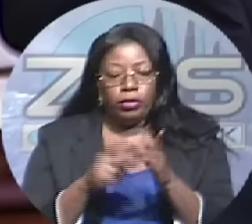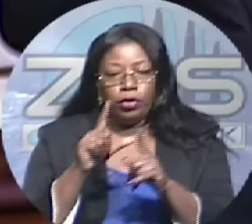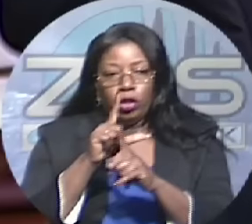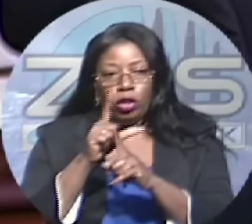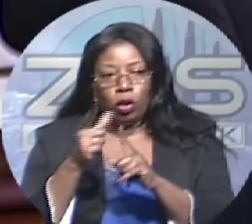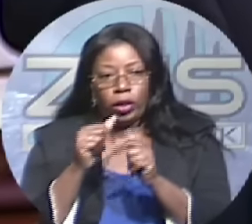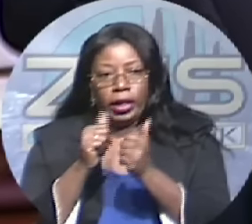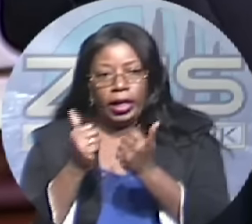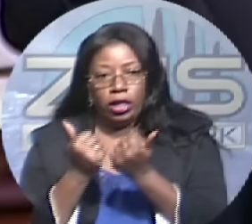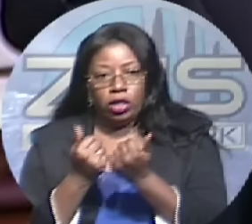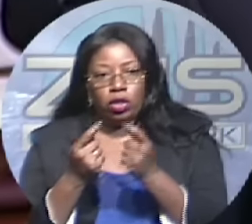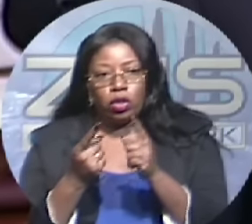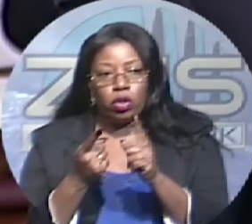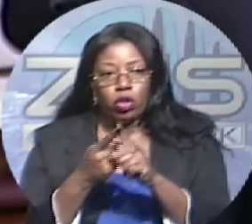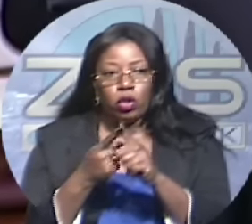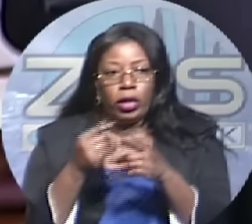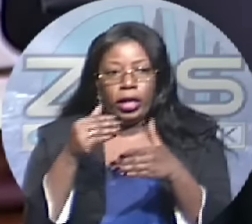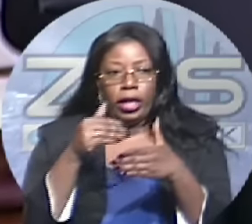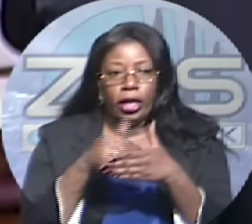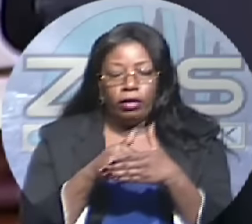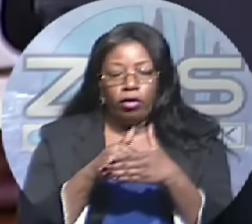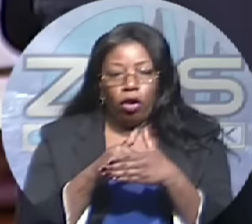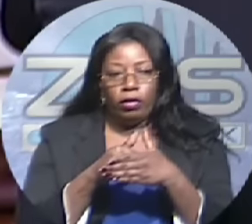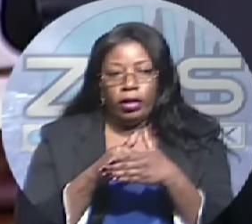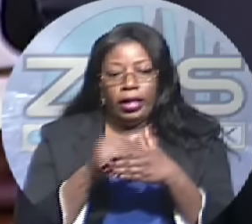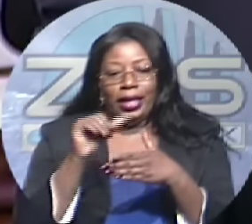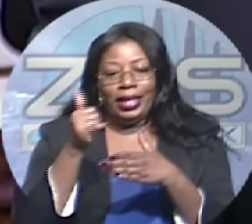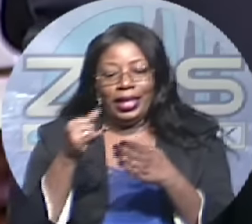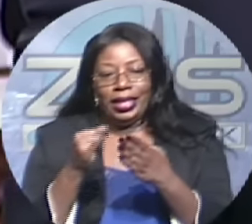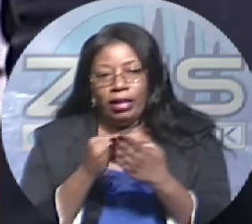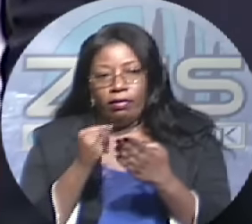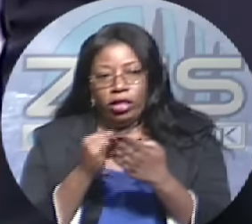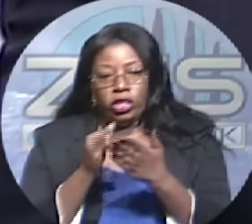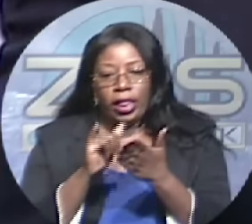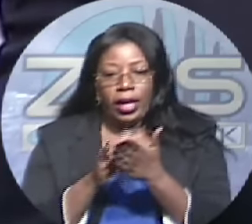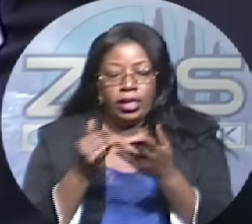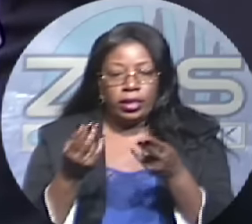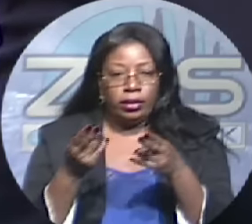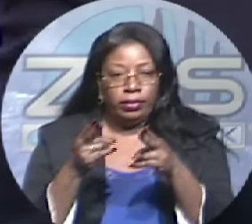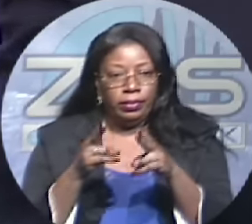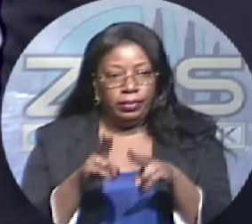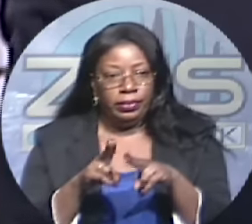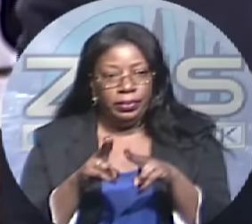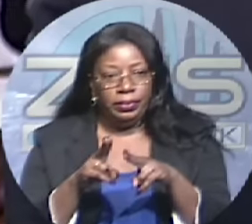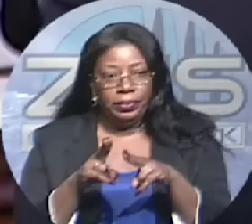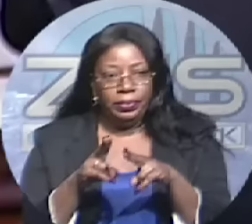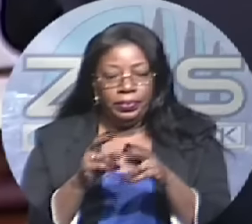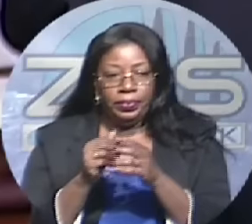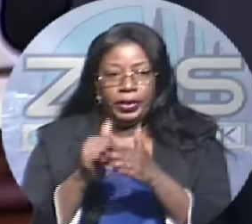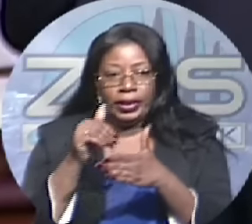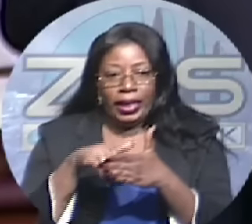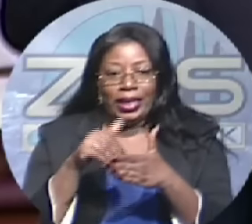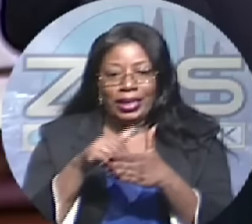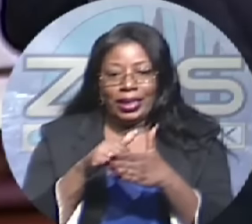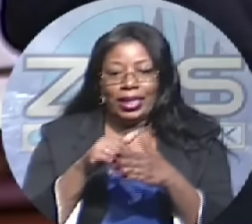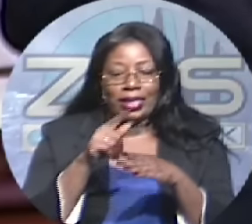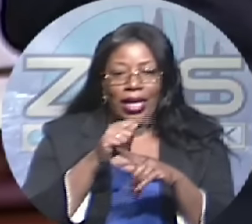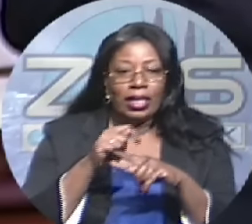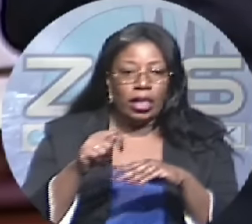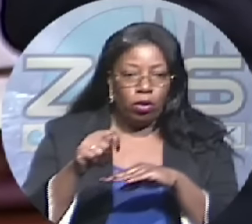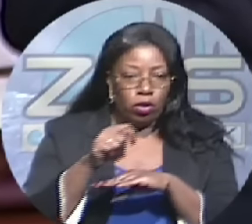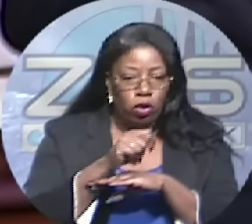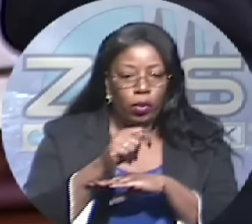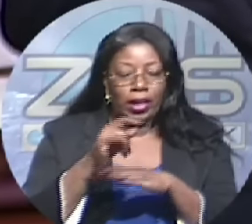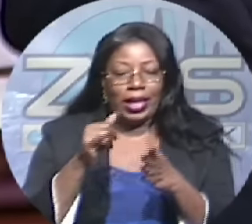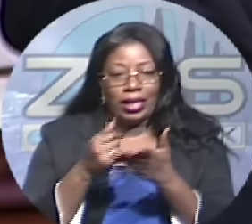agencies to be involved in any investigation that is going on within this territory. That is important, Mr.